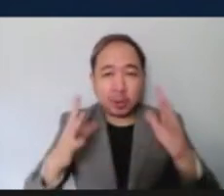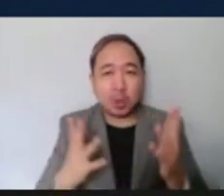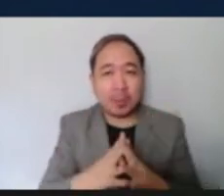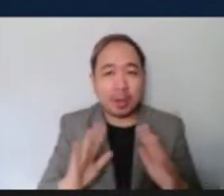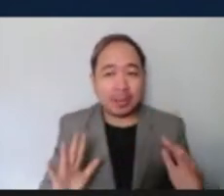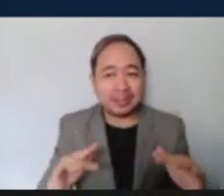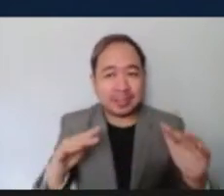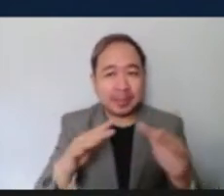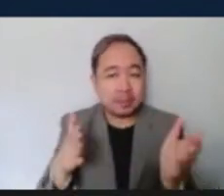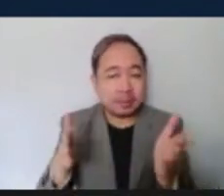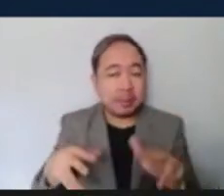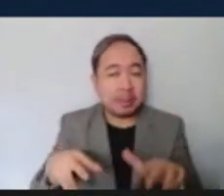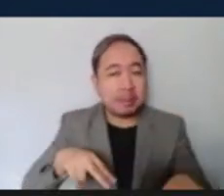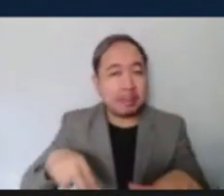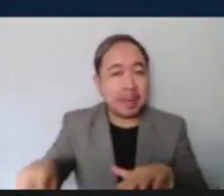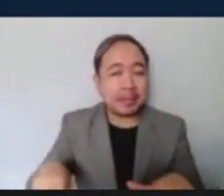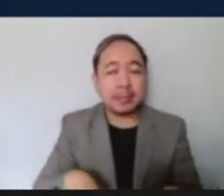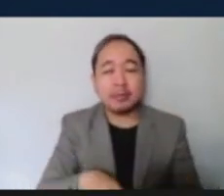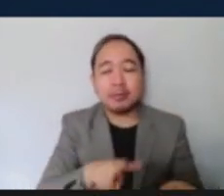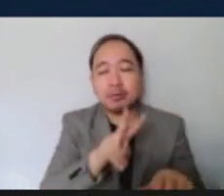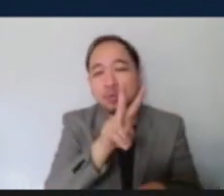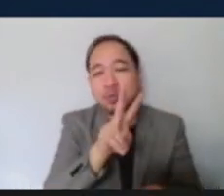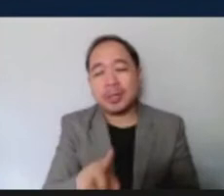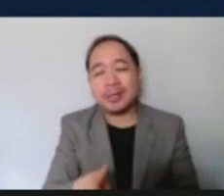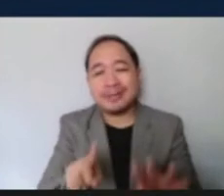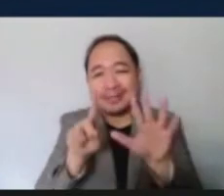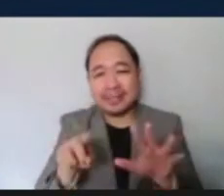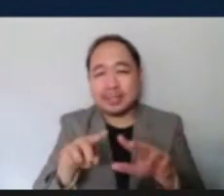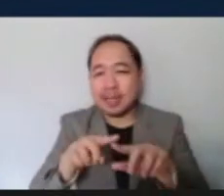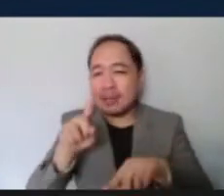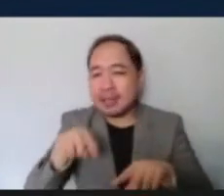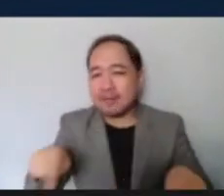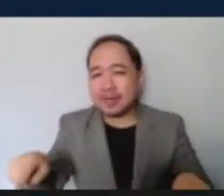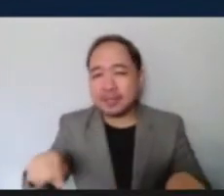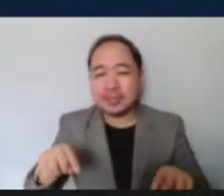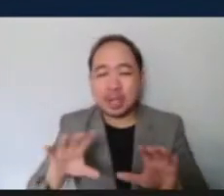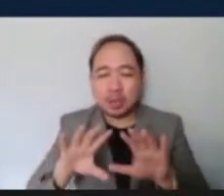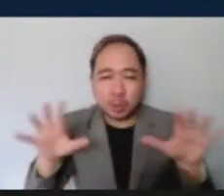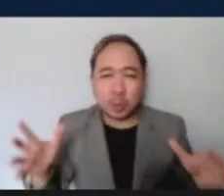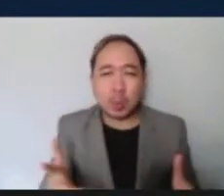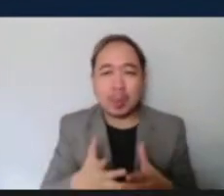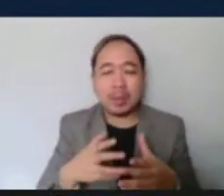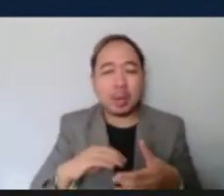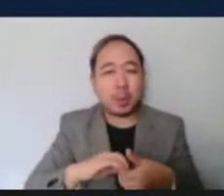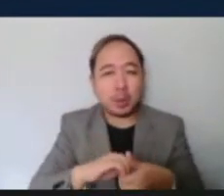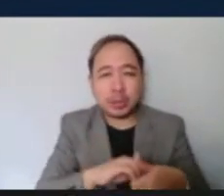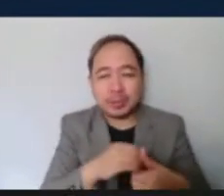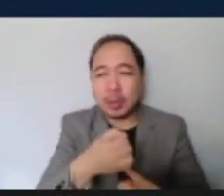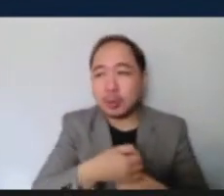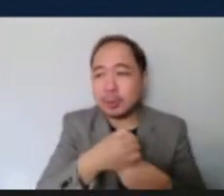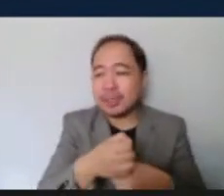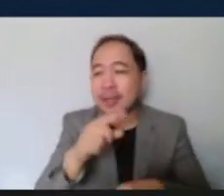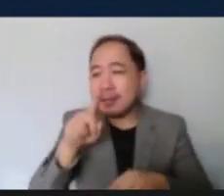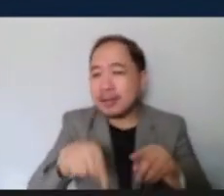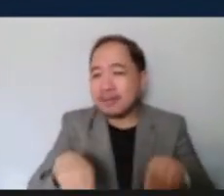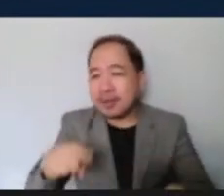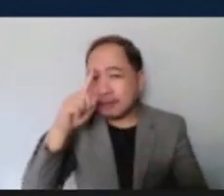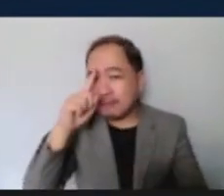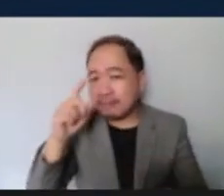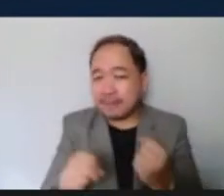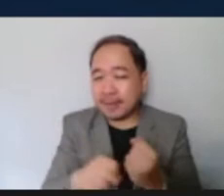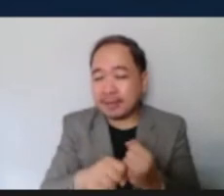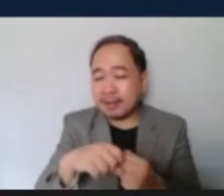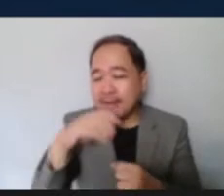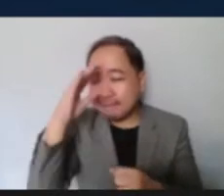initiated by 26 diverse Global organizations representing hundreds of millions of people representing different faiths philosophies right